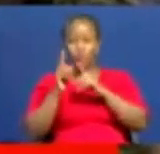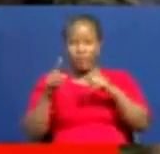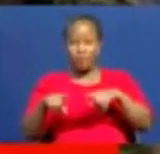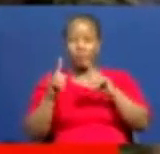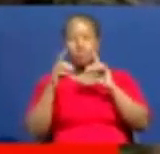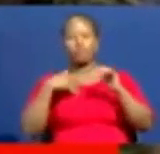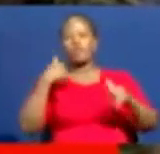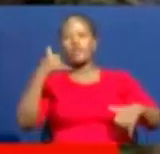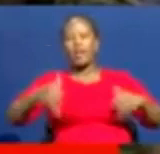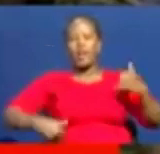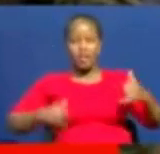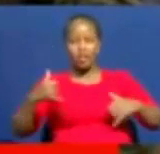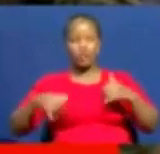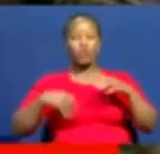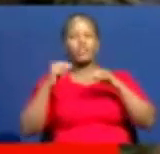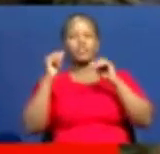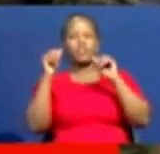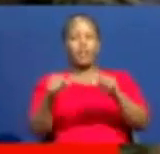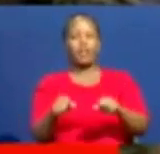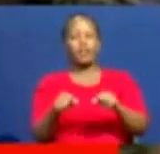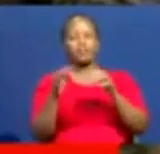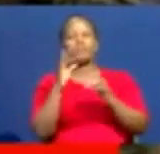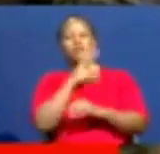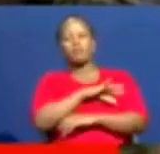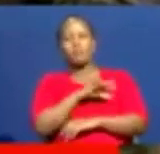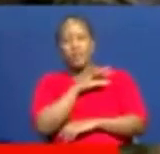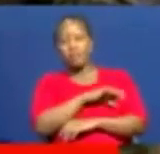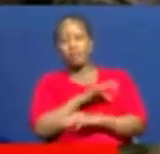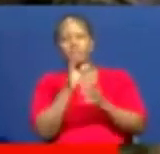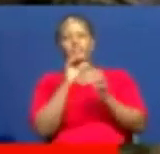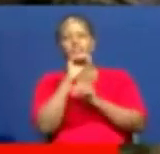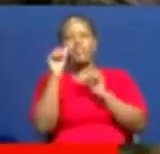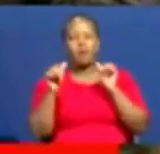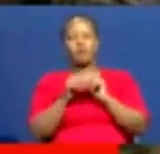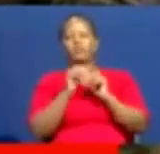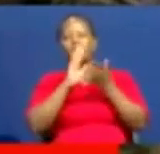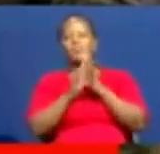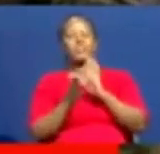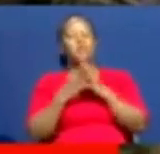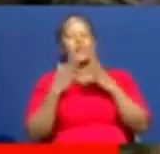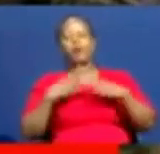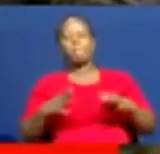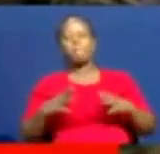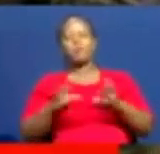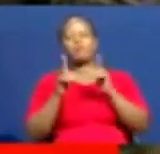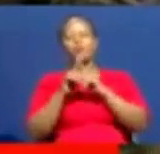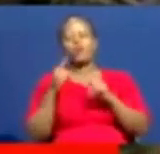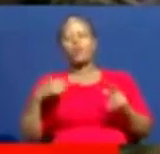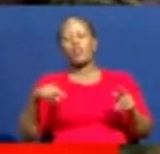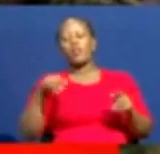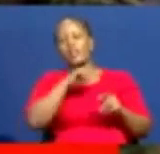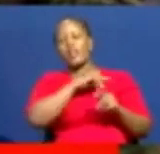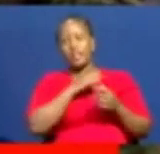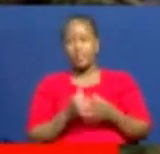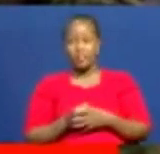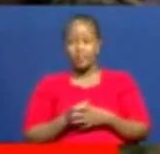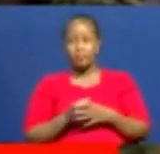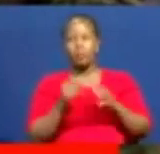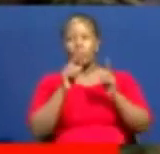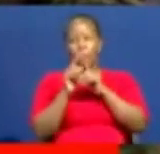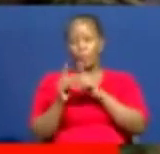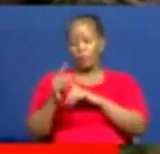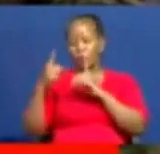enjoy the fruits of being human beings like us. Let me also